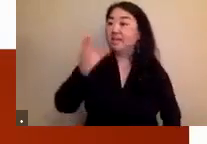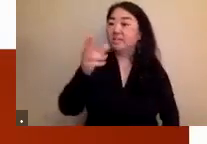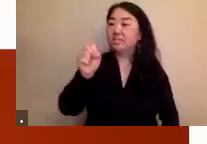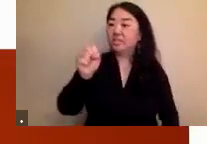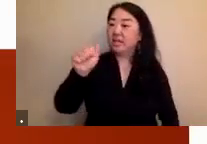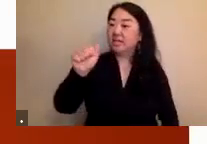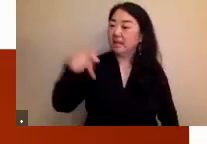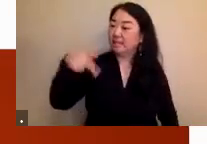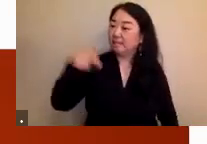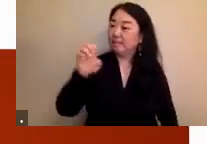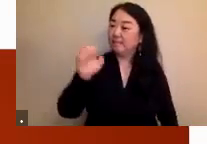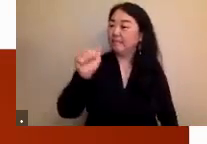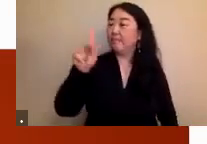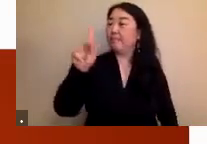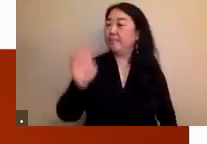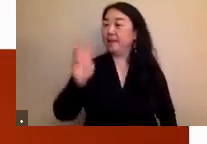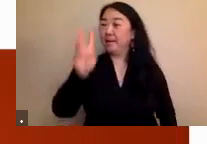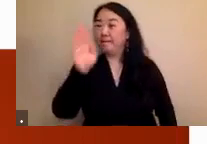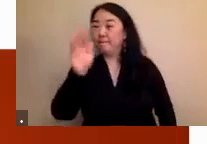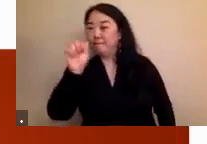lots of